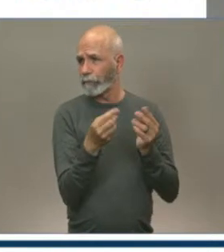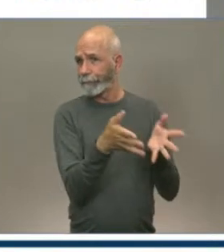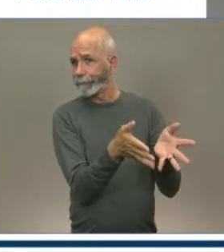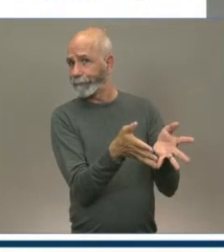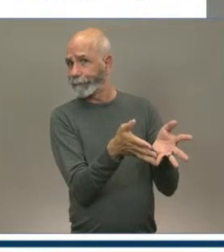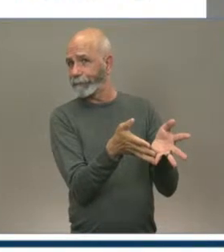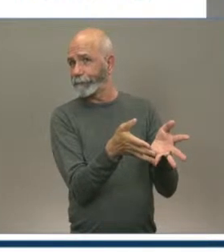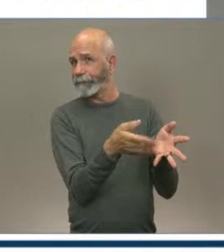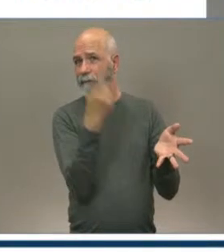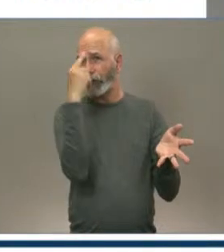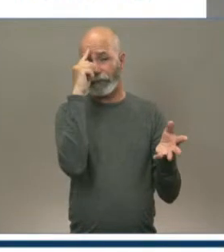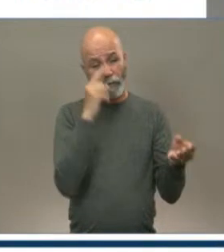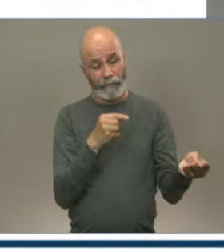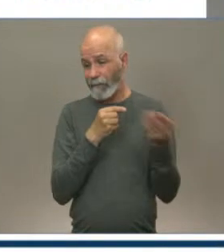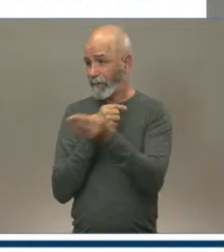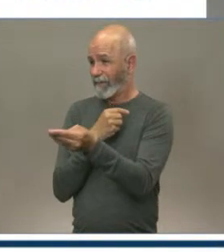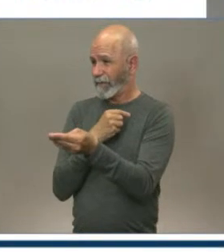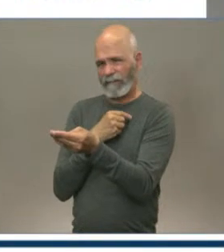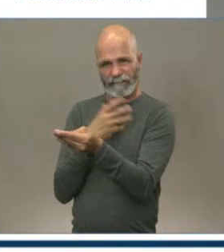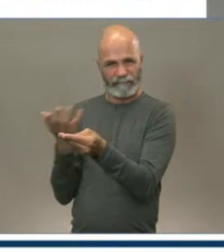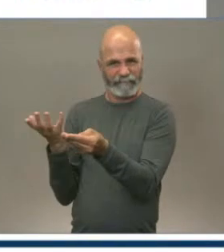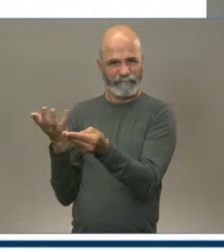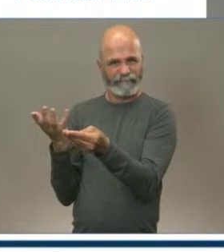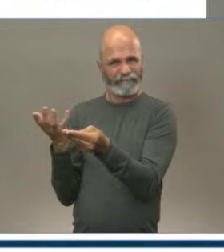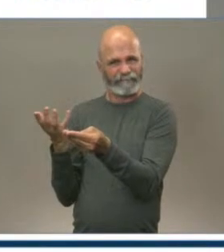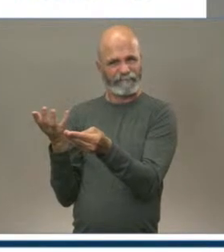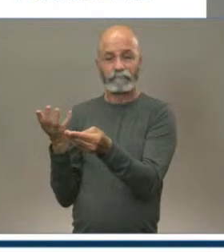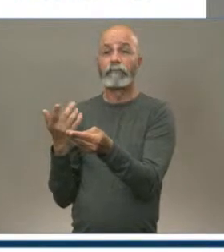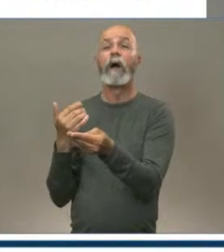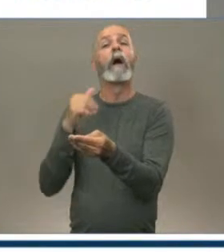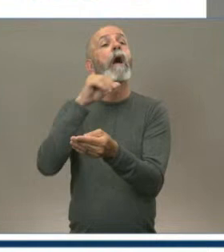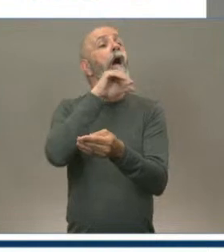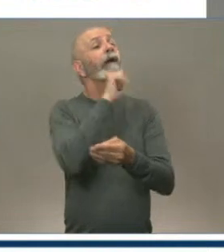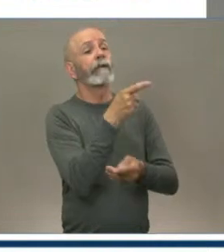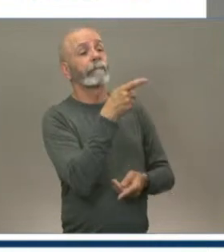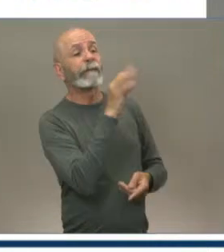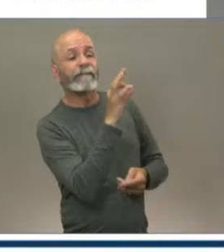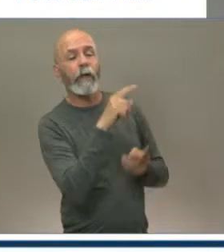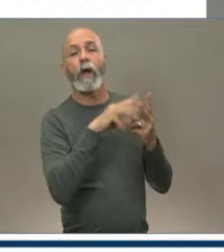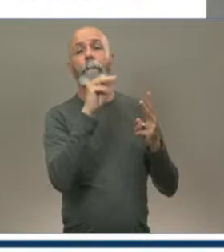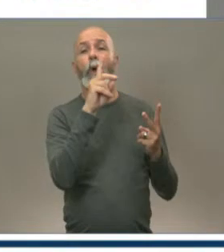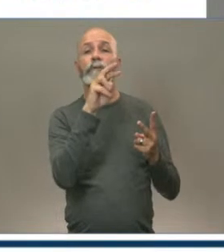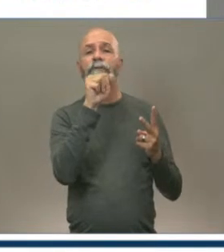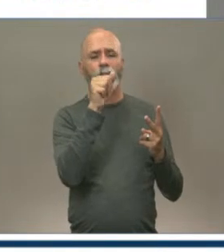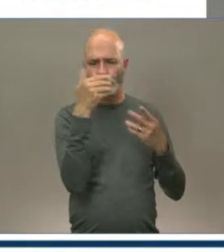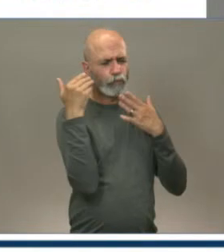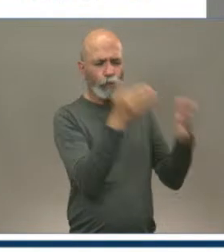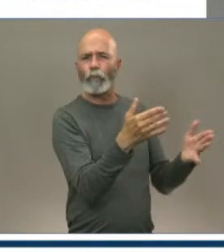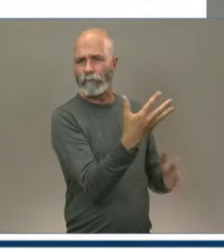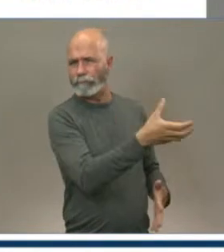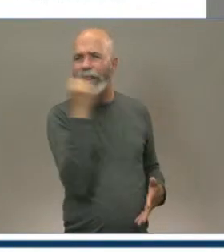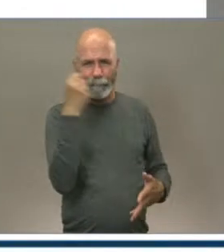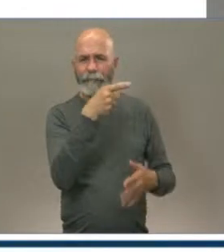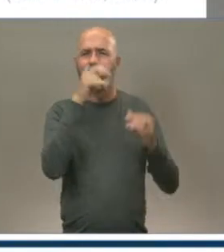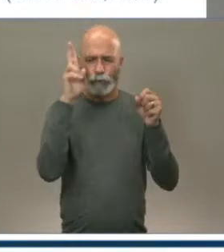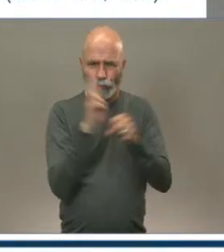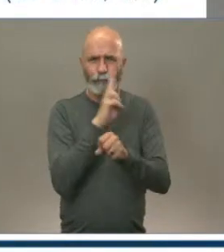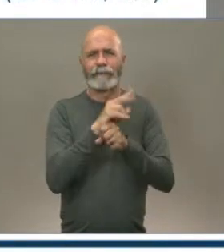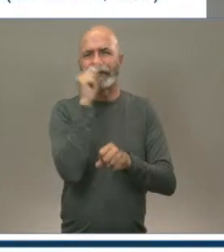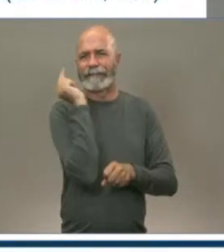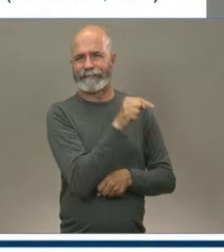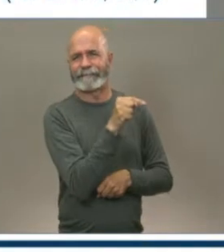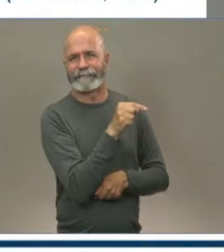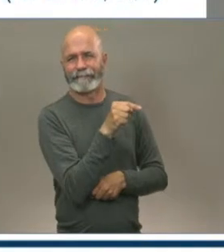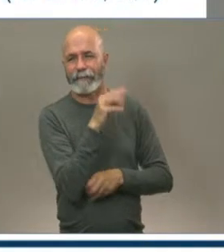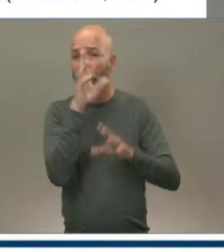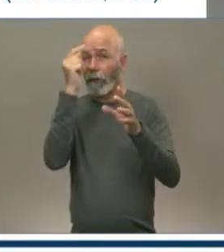signal. We're going to continue to make sure that we vaccinate Nova Scotians as quickly as possible, but we have sufficient